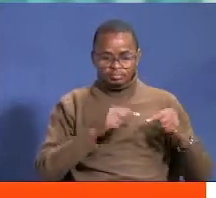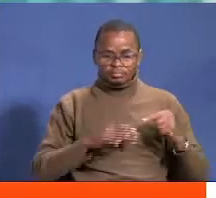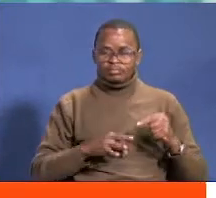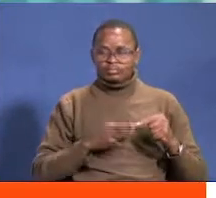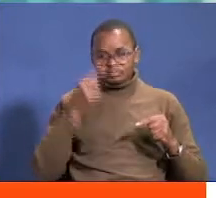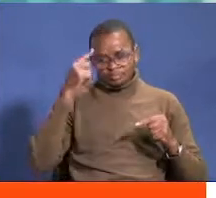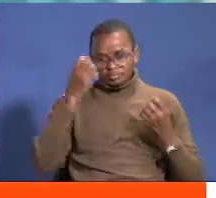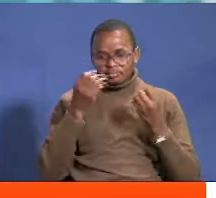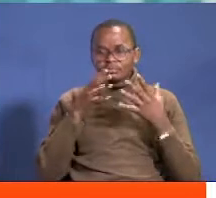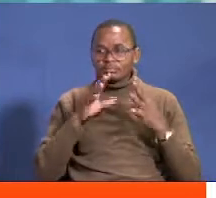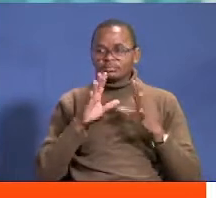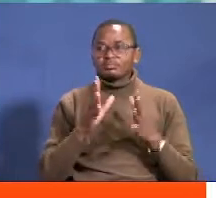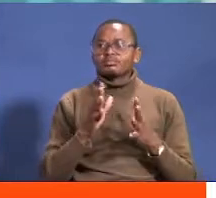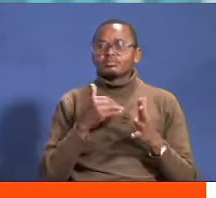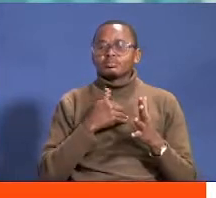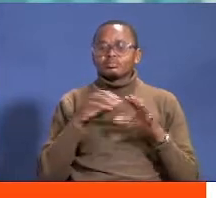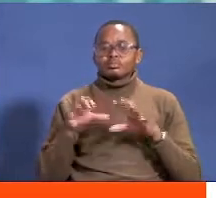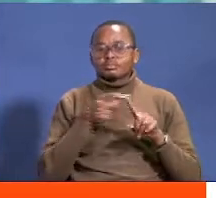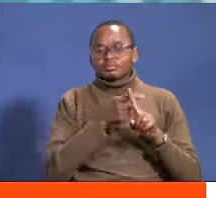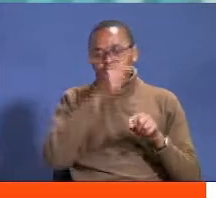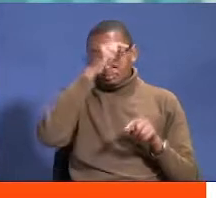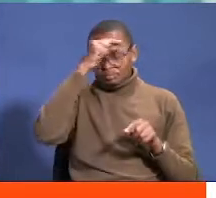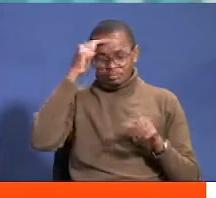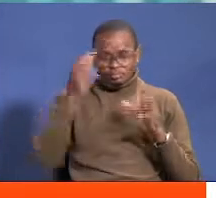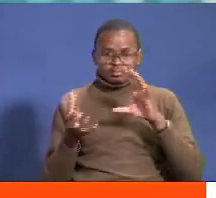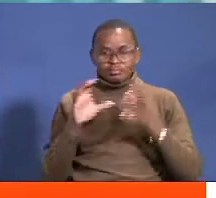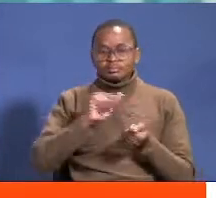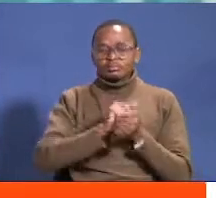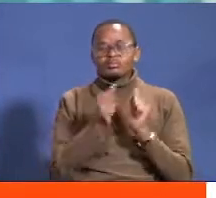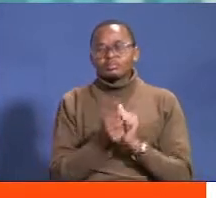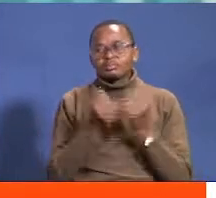the millions of Kenyans who are already suffering because of, climate